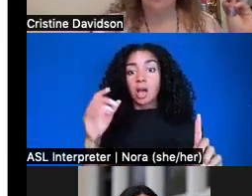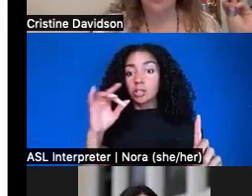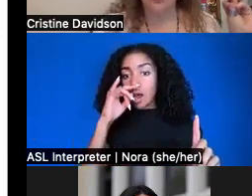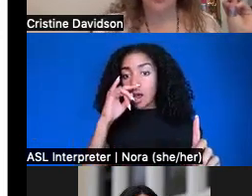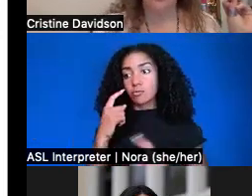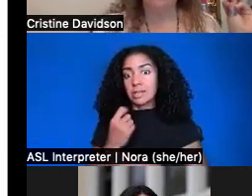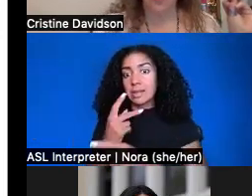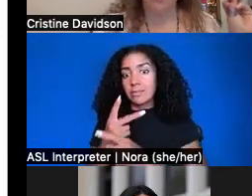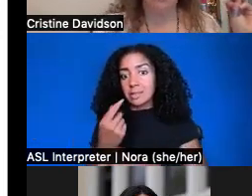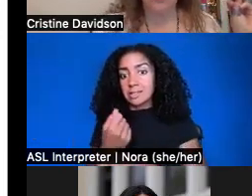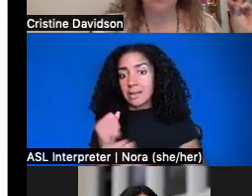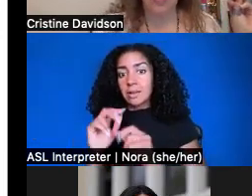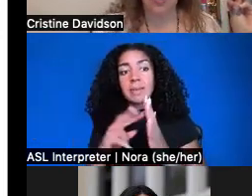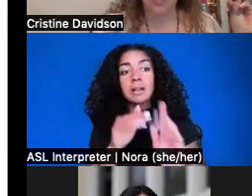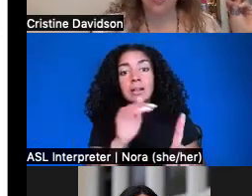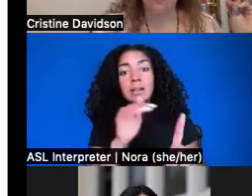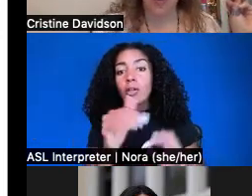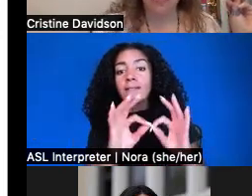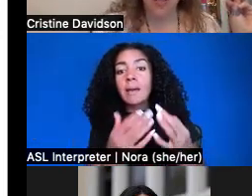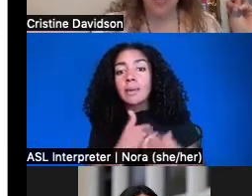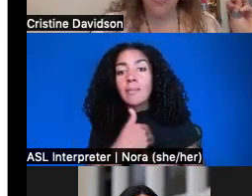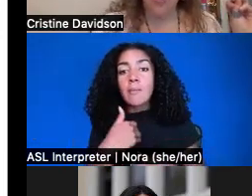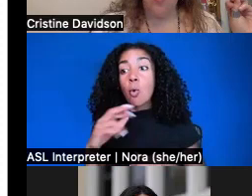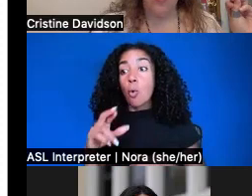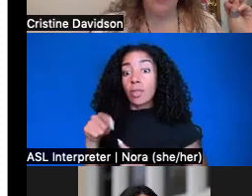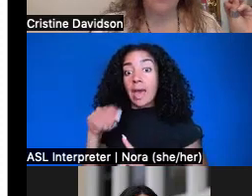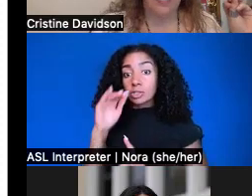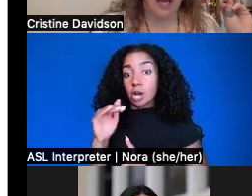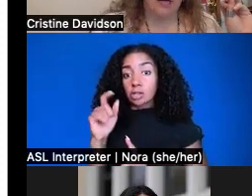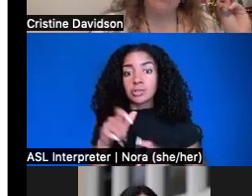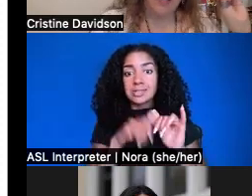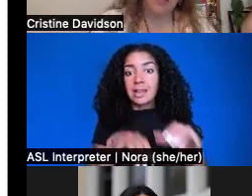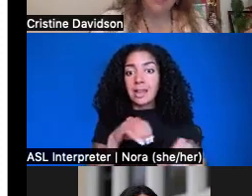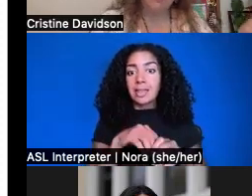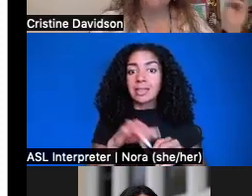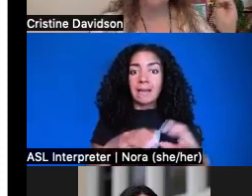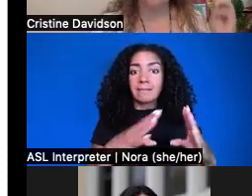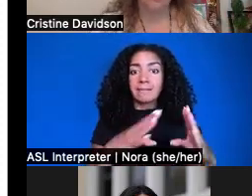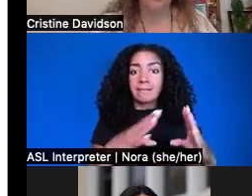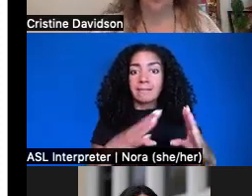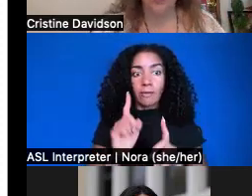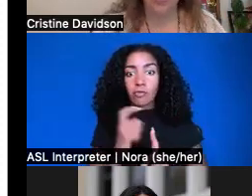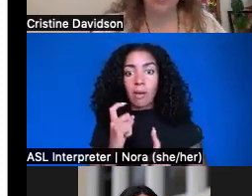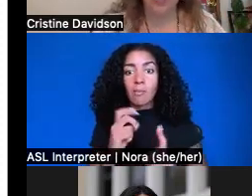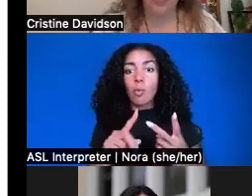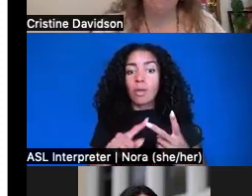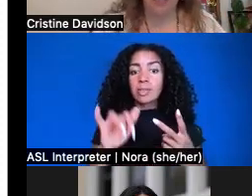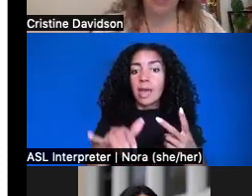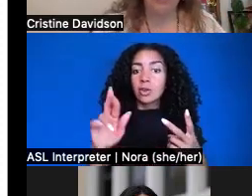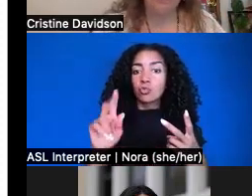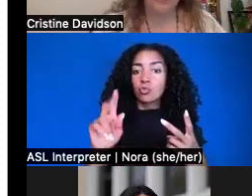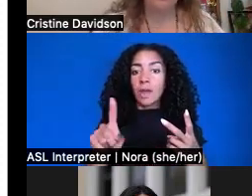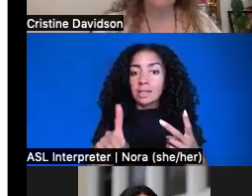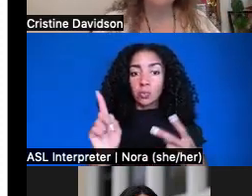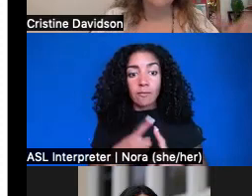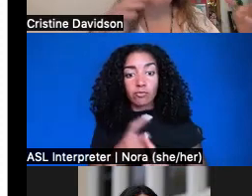in the village that they're from or the reservation that they're from, or if they can't find placement there, to at least go with another Native